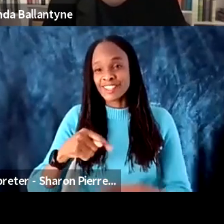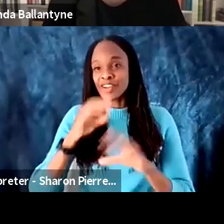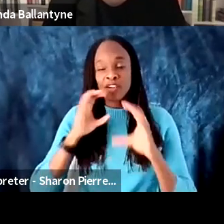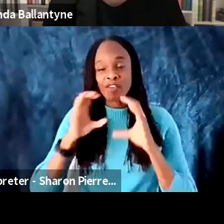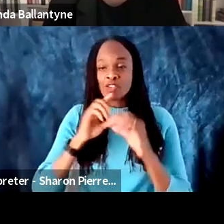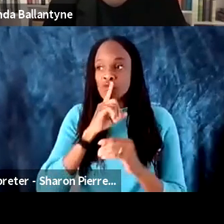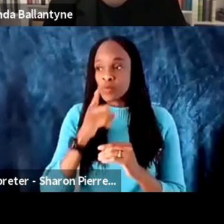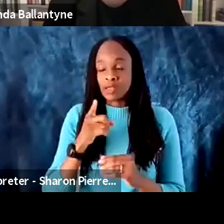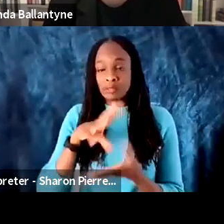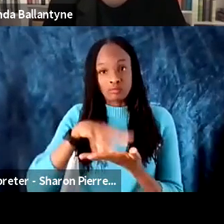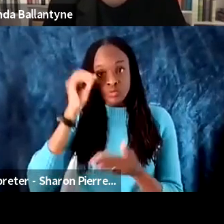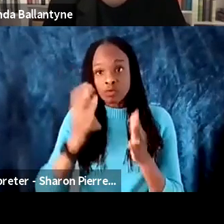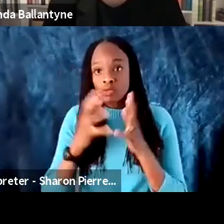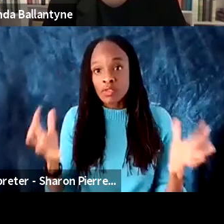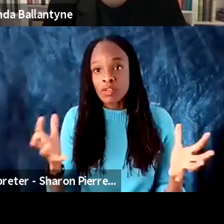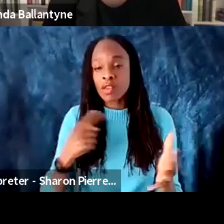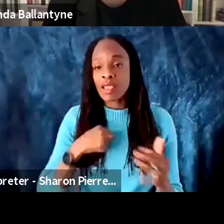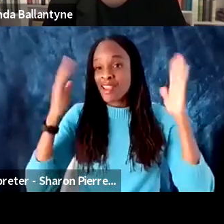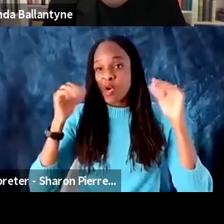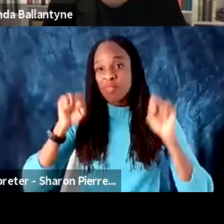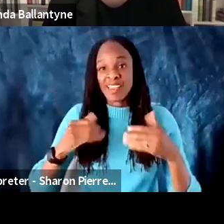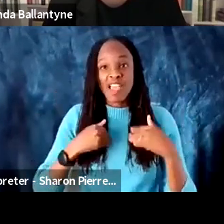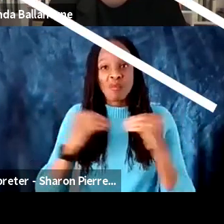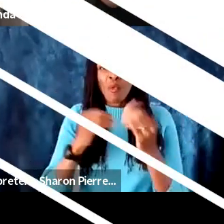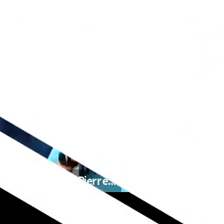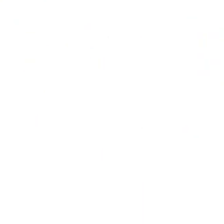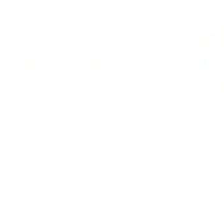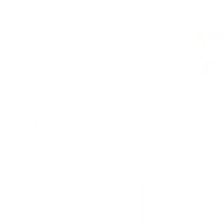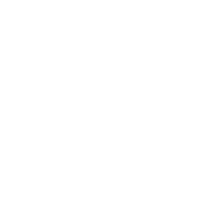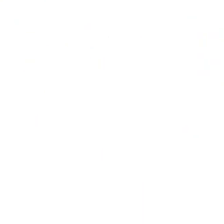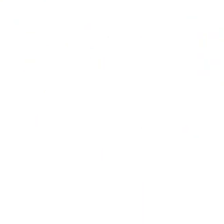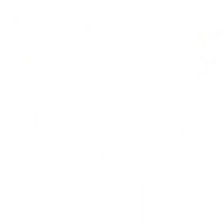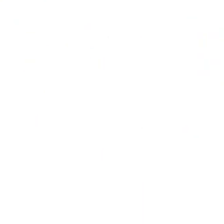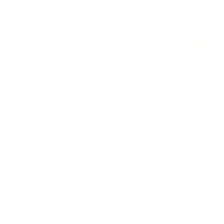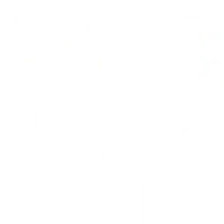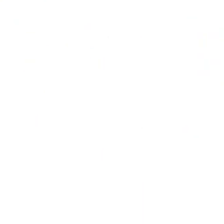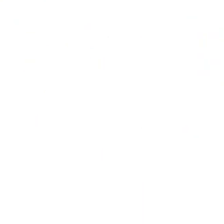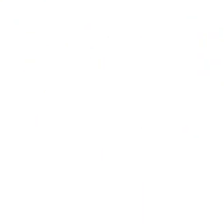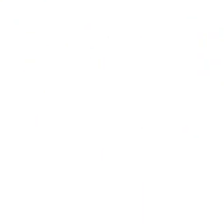eye-opening, and I hope that we can have more of these discussions as we move forward.